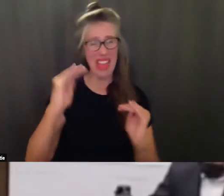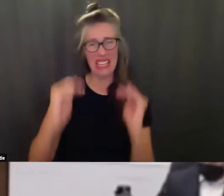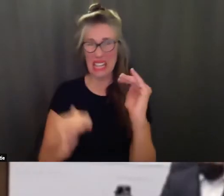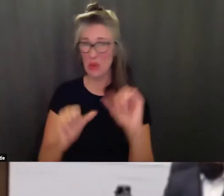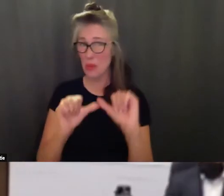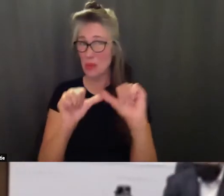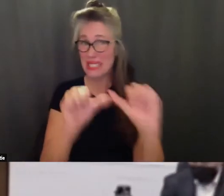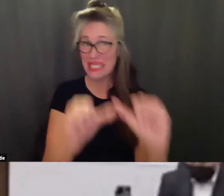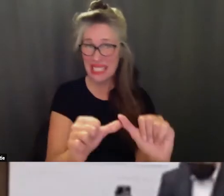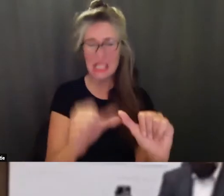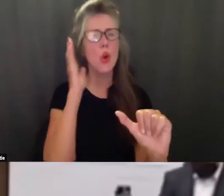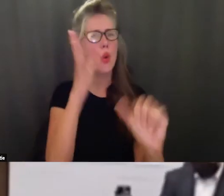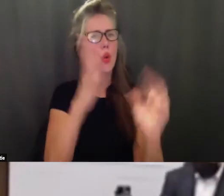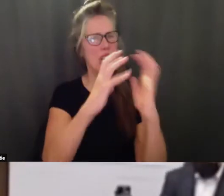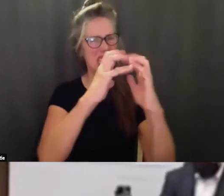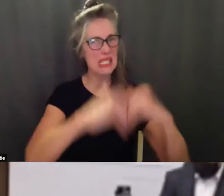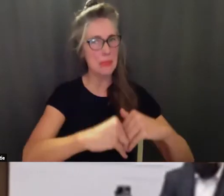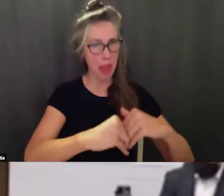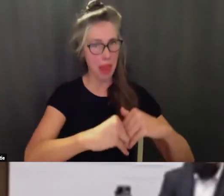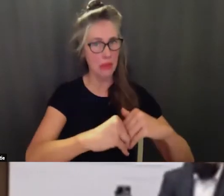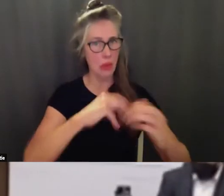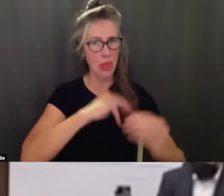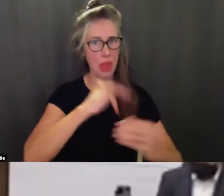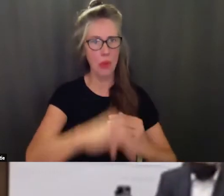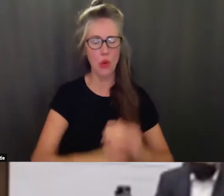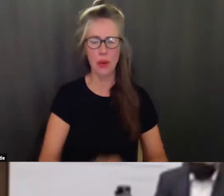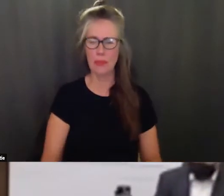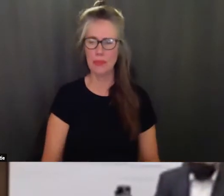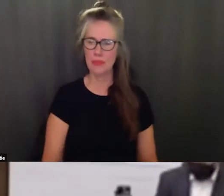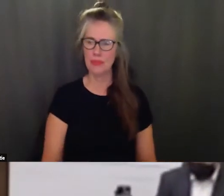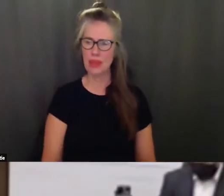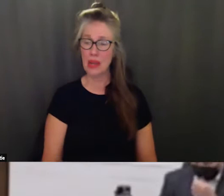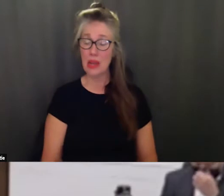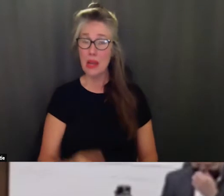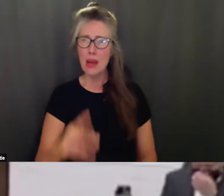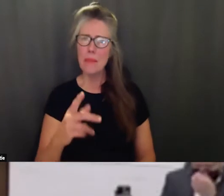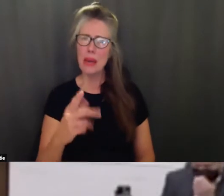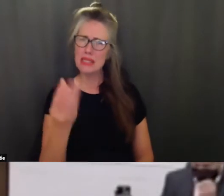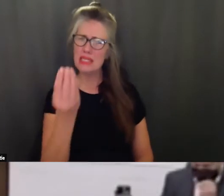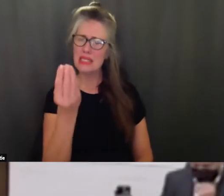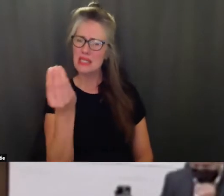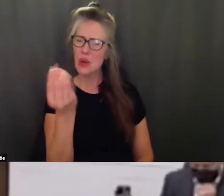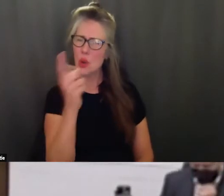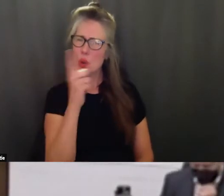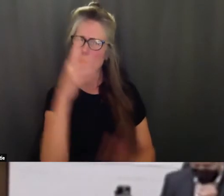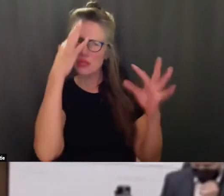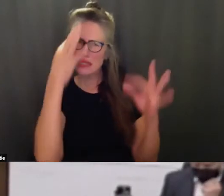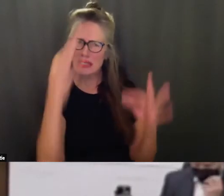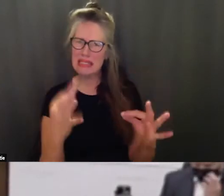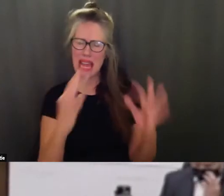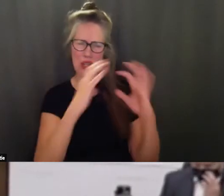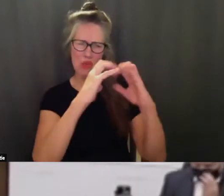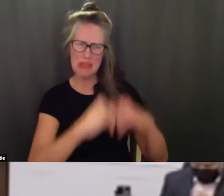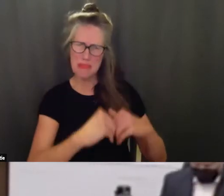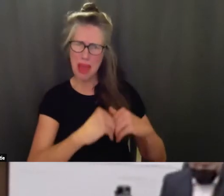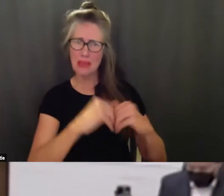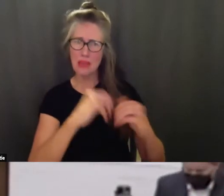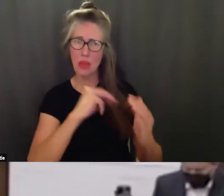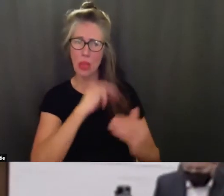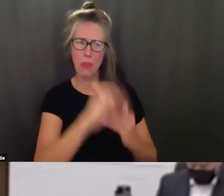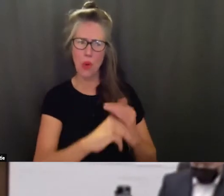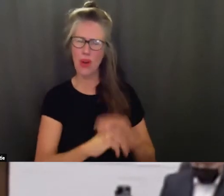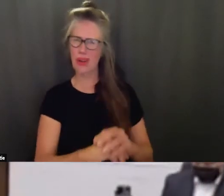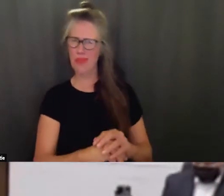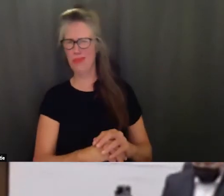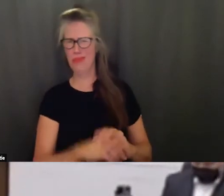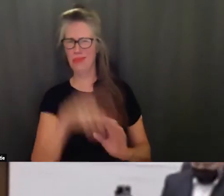And it was brought to our attention that the dismantling of the program, who's deciding to dismantle this? How is